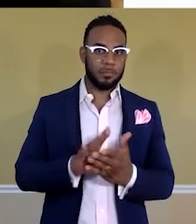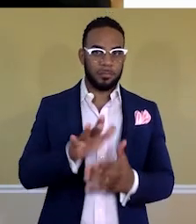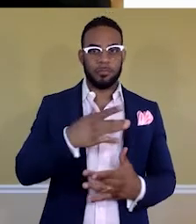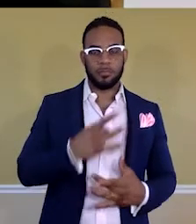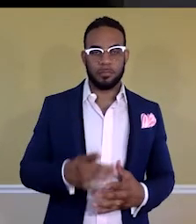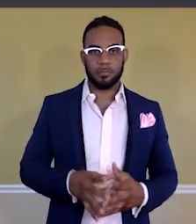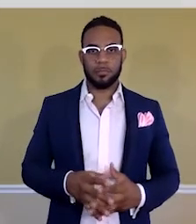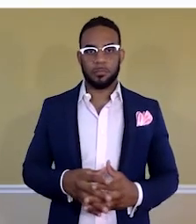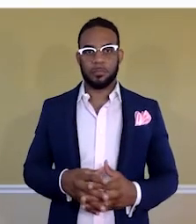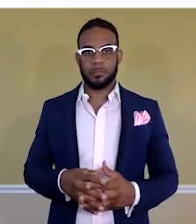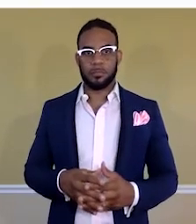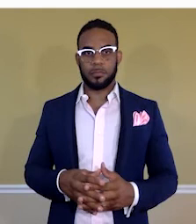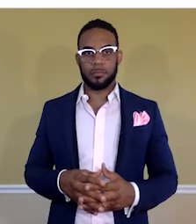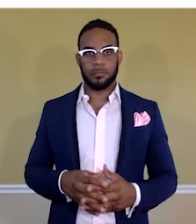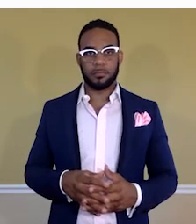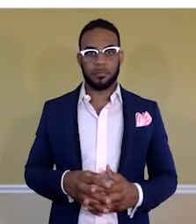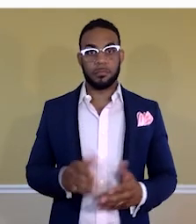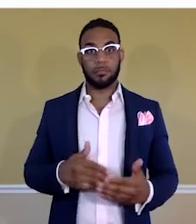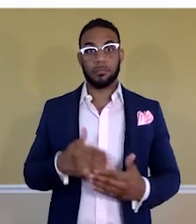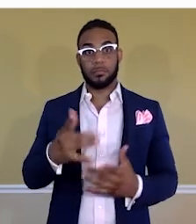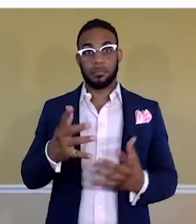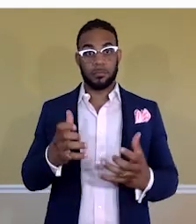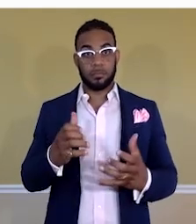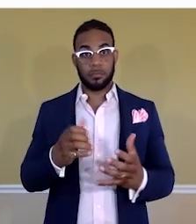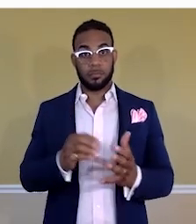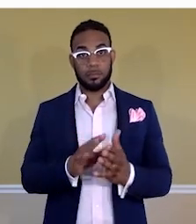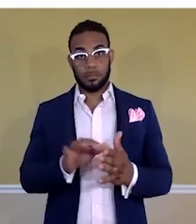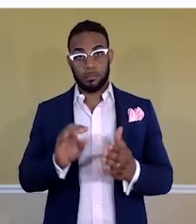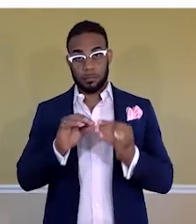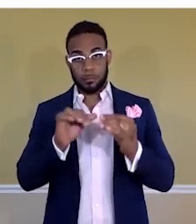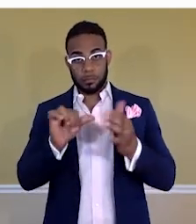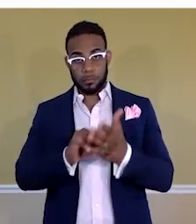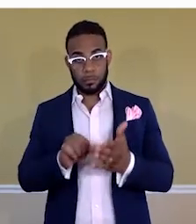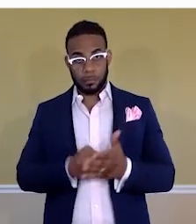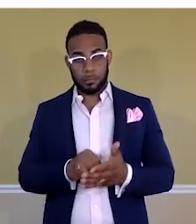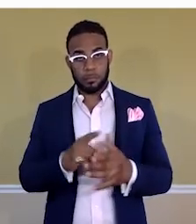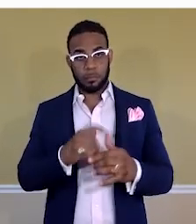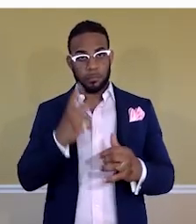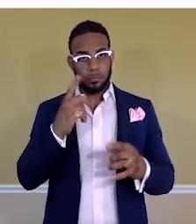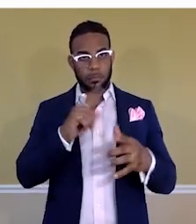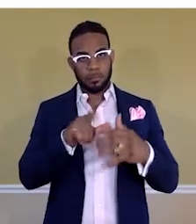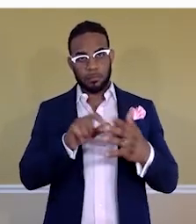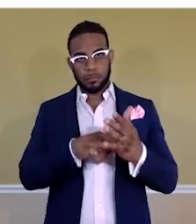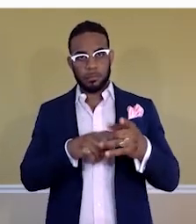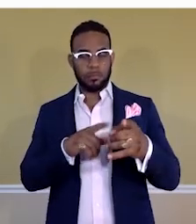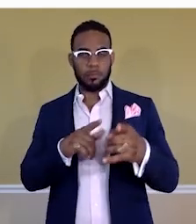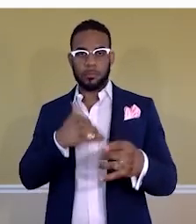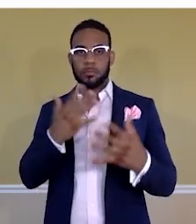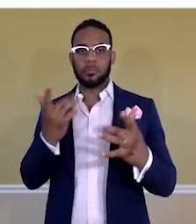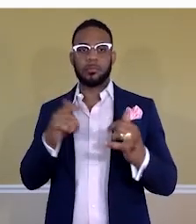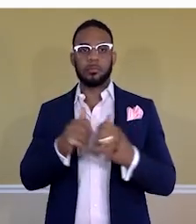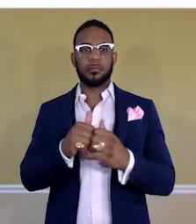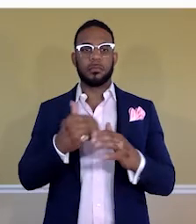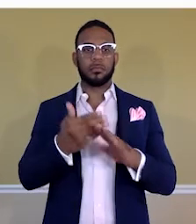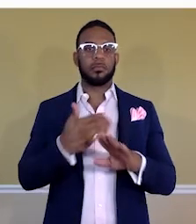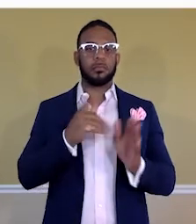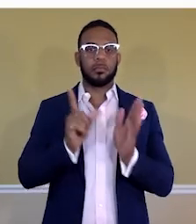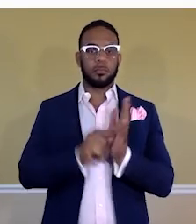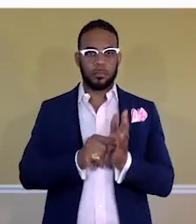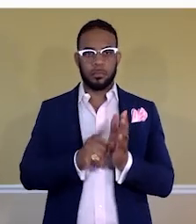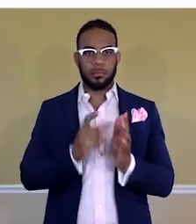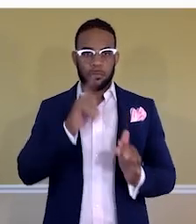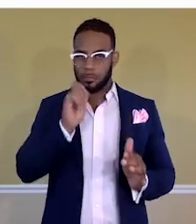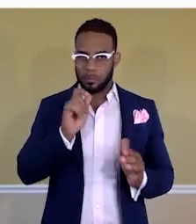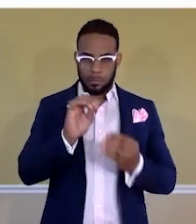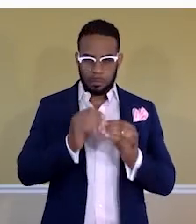like. Next, you want to number your pages. One of the nice things about this one is that it already comes pre-printed, so I